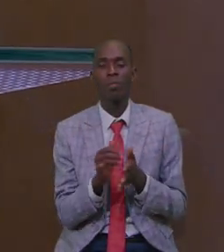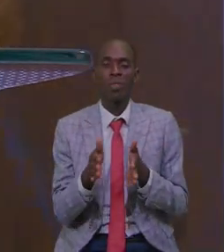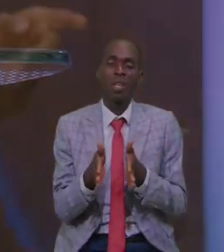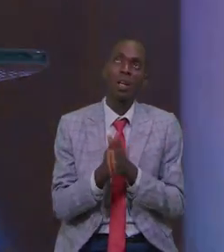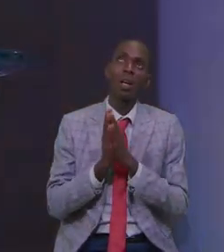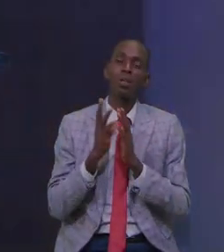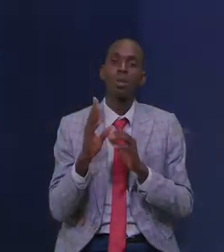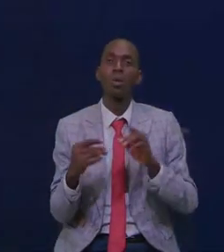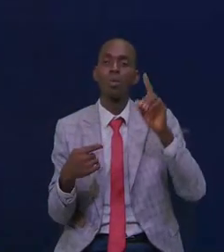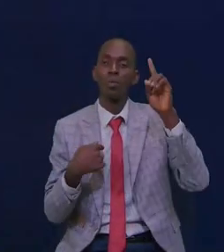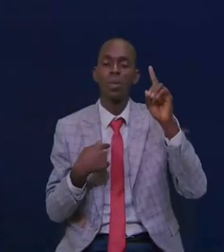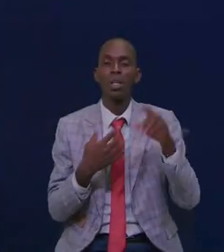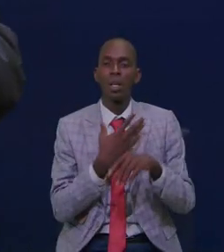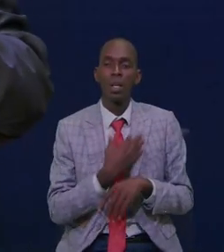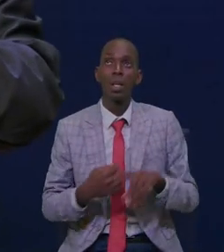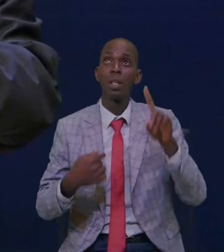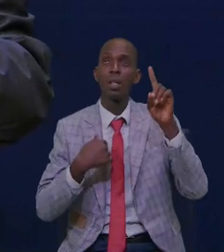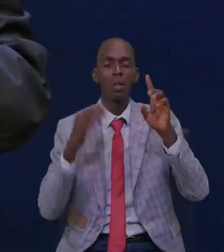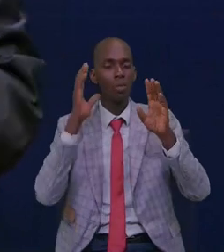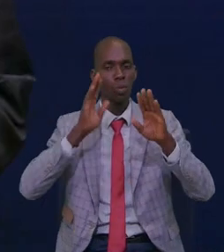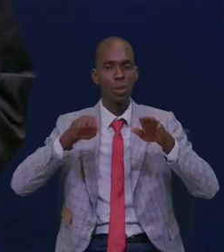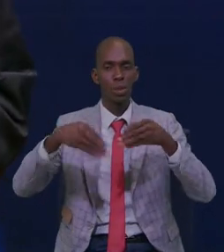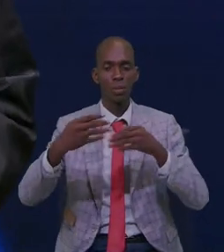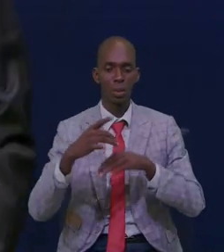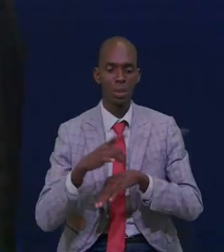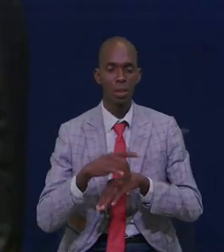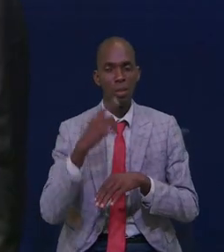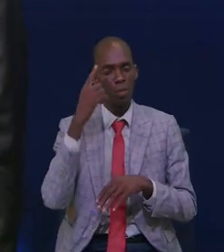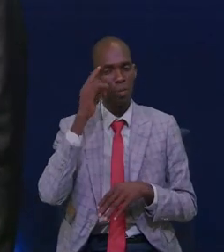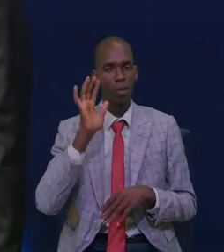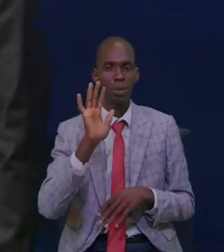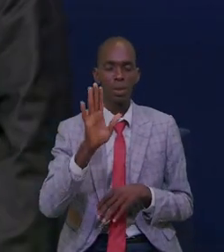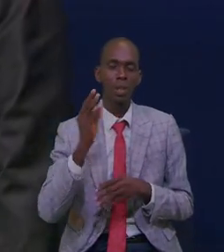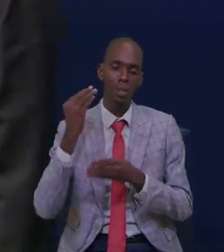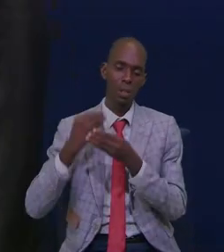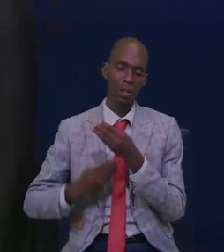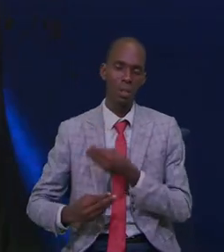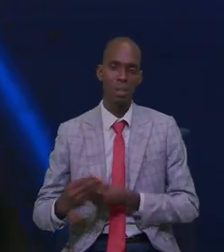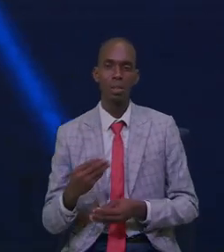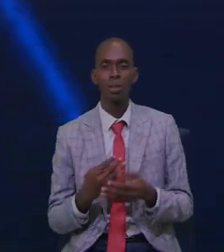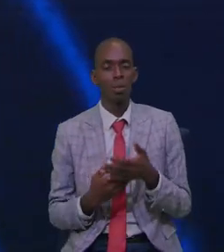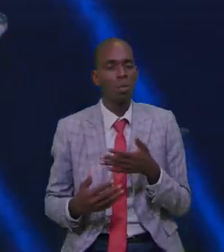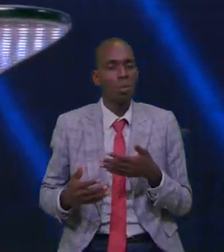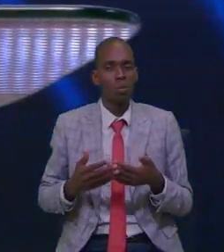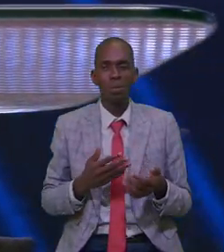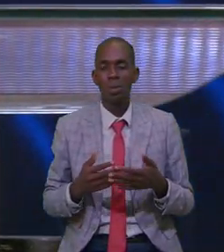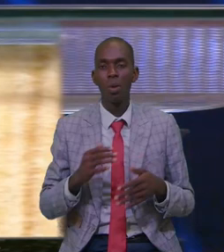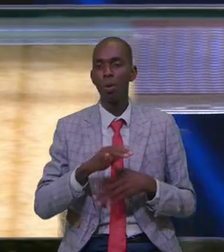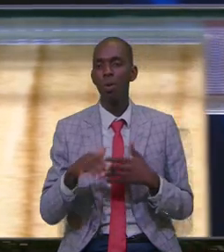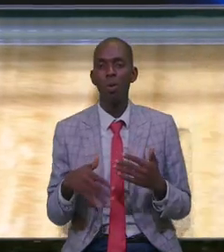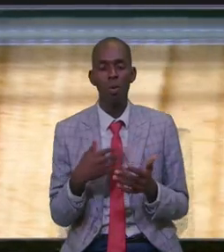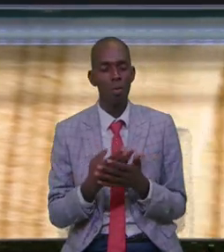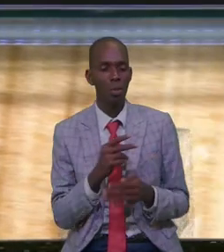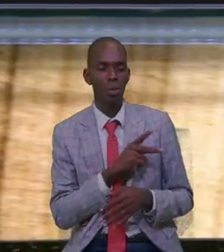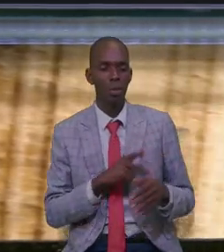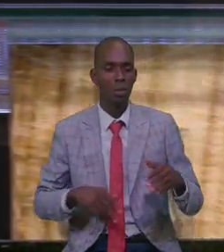and I shall give thee the heathen for thine inheritance. All those kingdoms and all